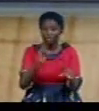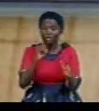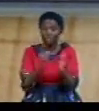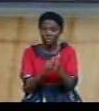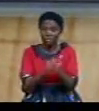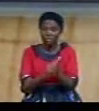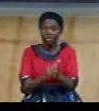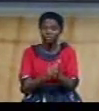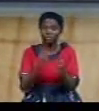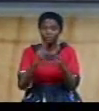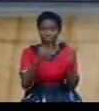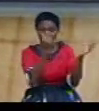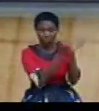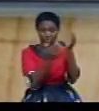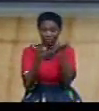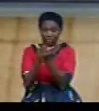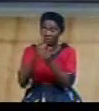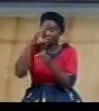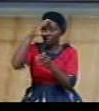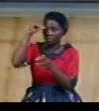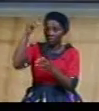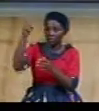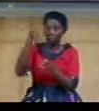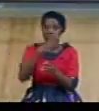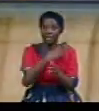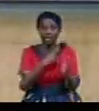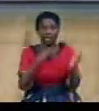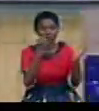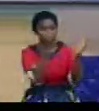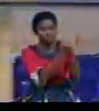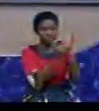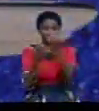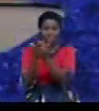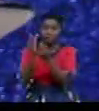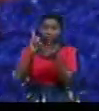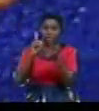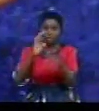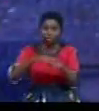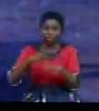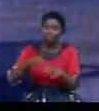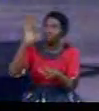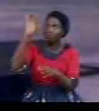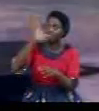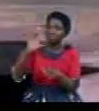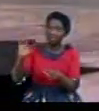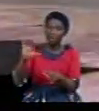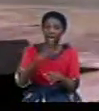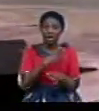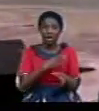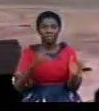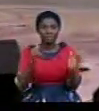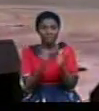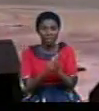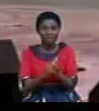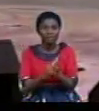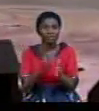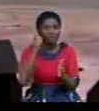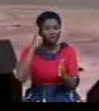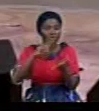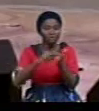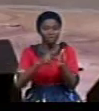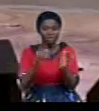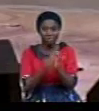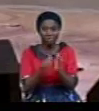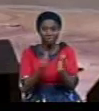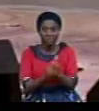is speech on the woods on the cross and then that will mean he'll knock you